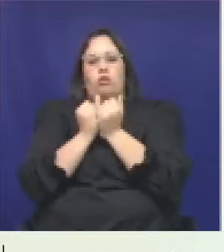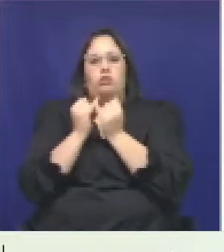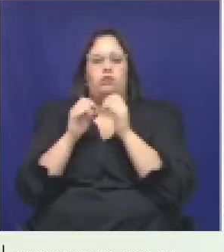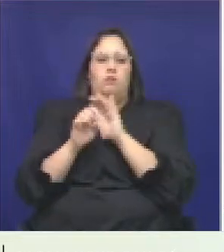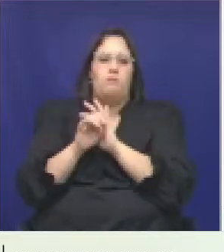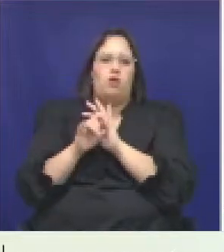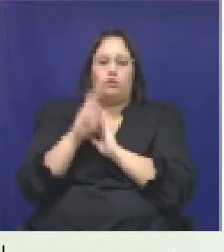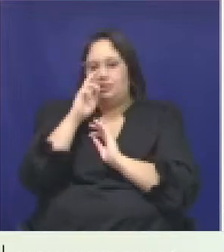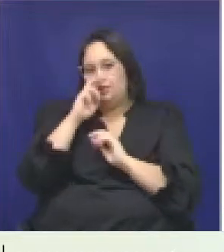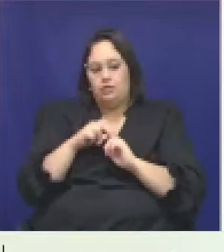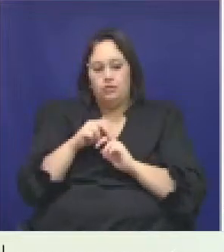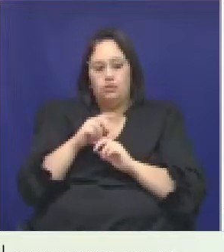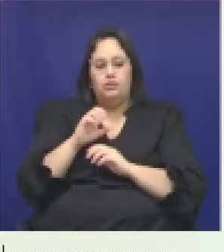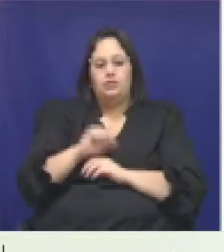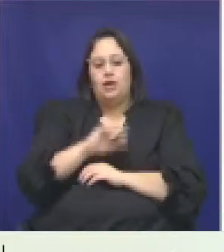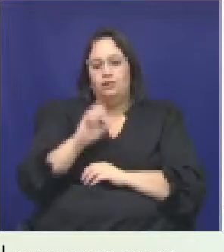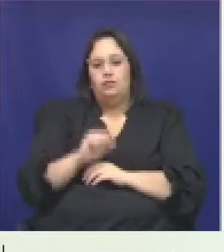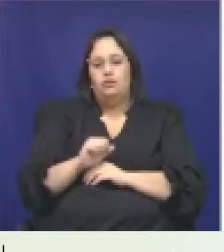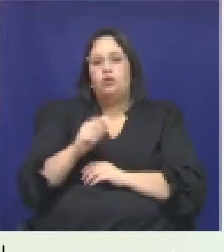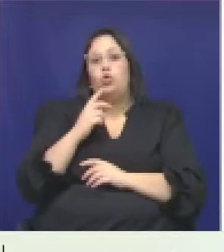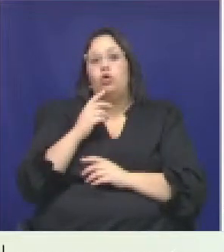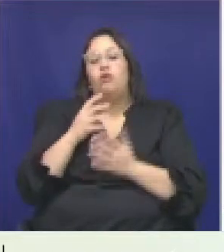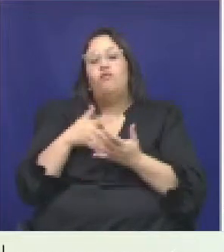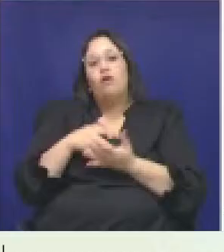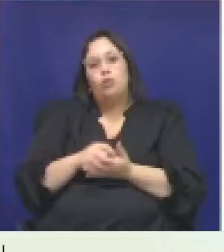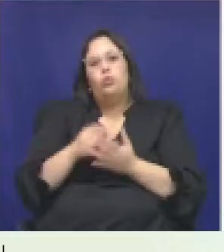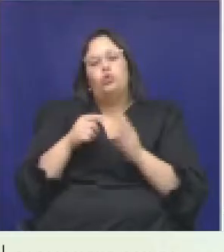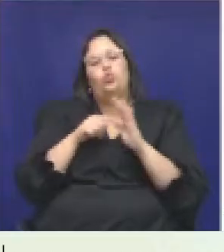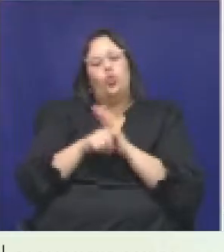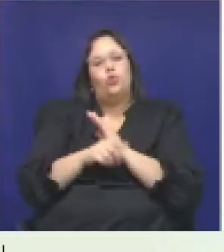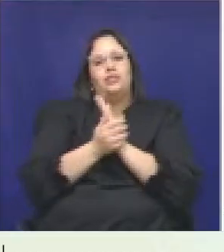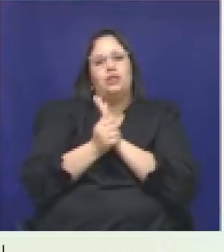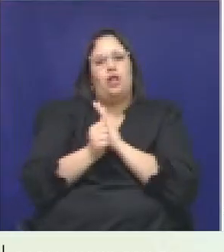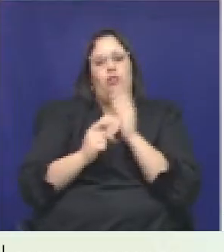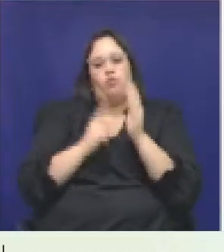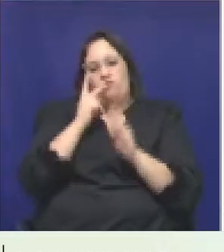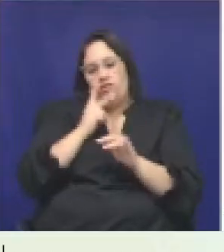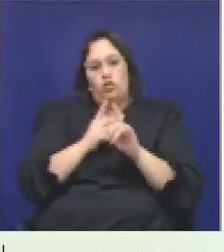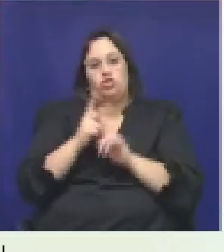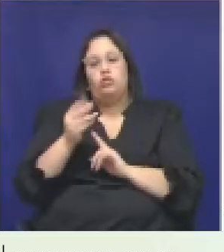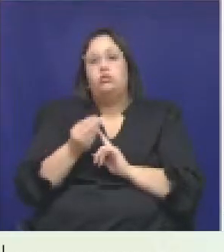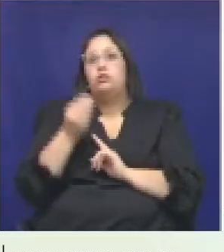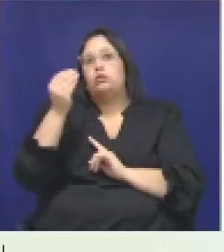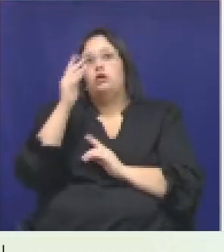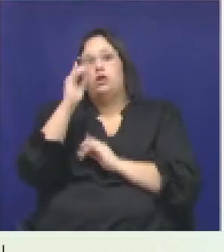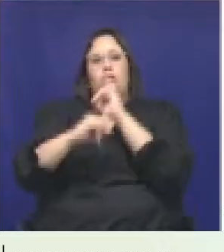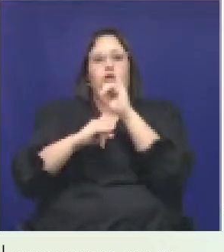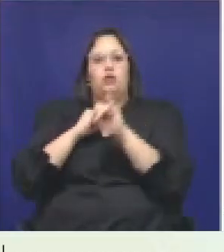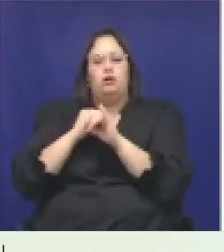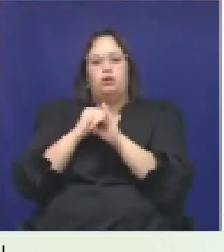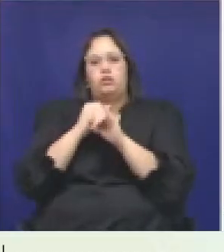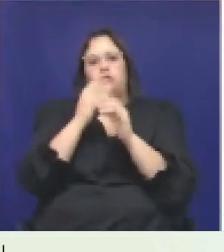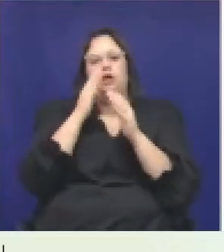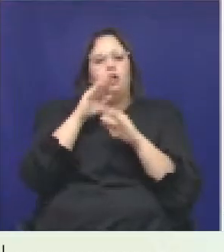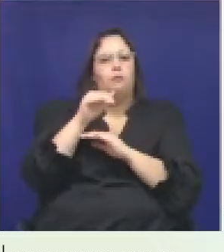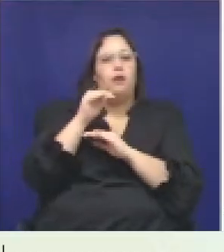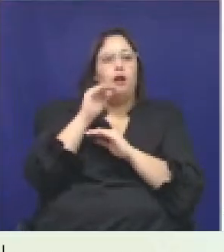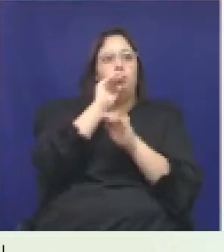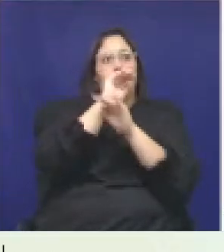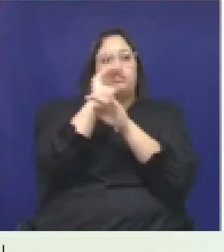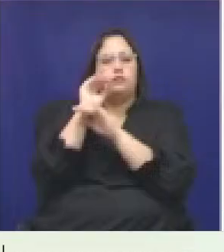SA is vulnerable to losing skilled professionals to international organizations and commercial banks which offer